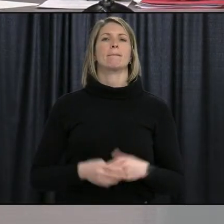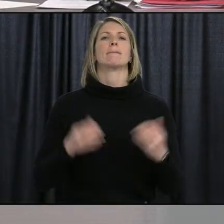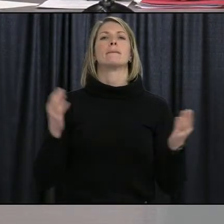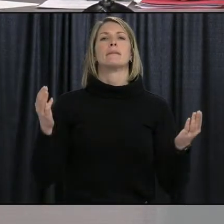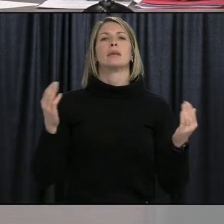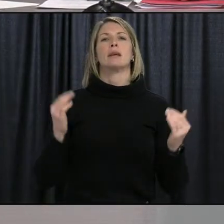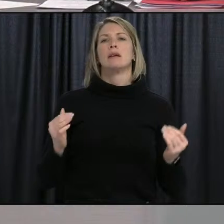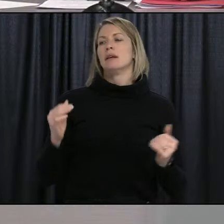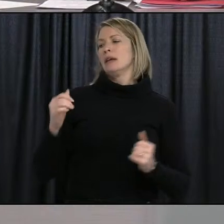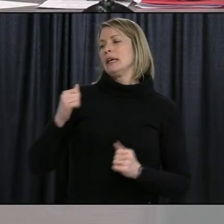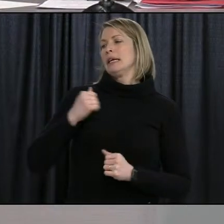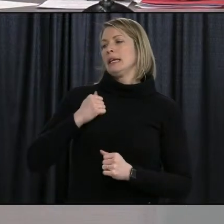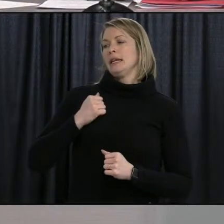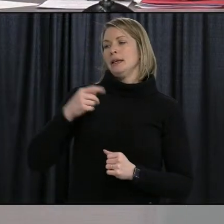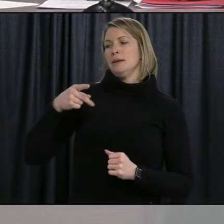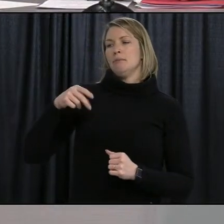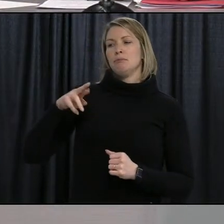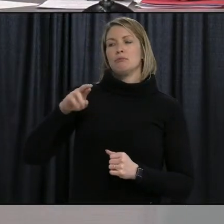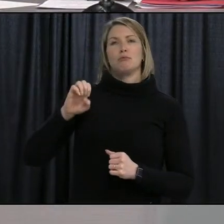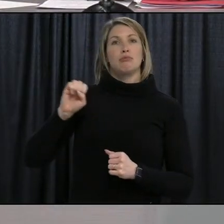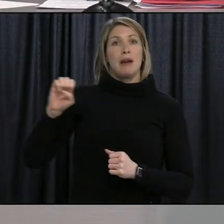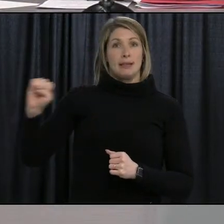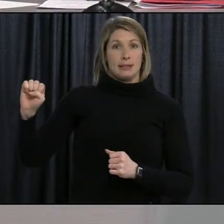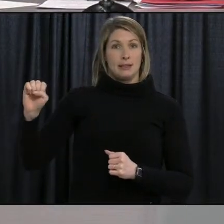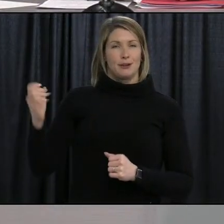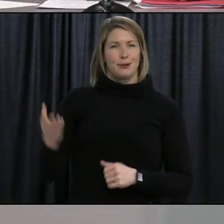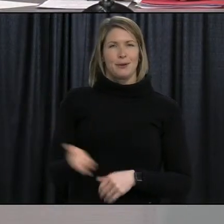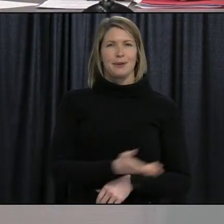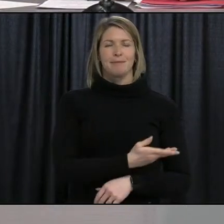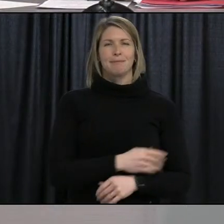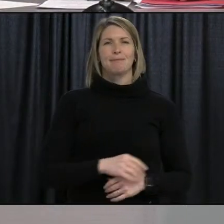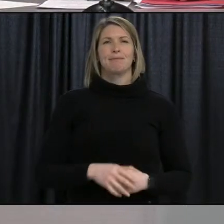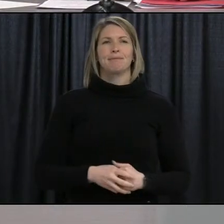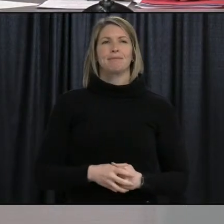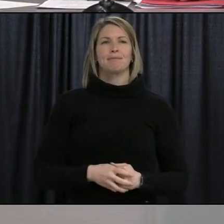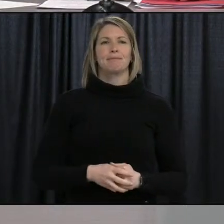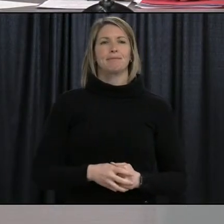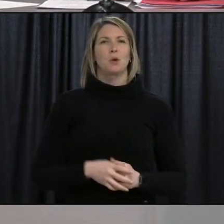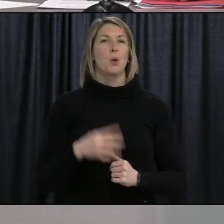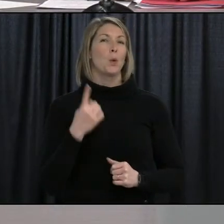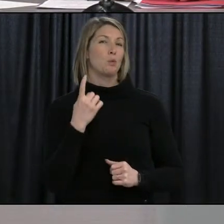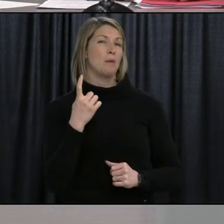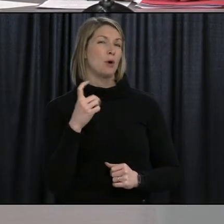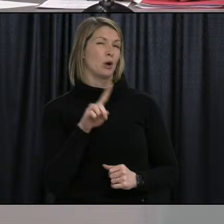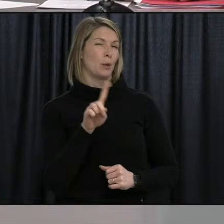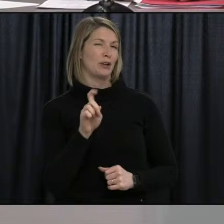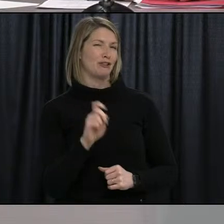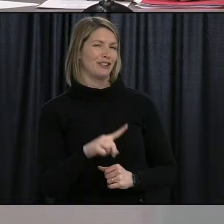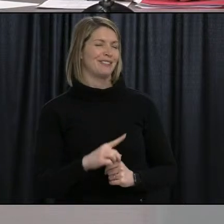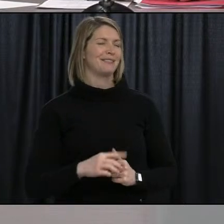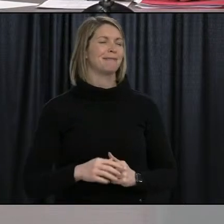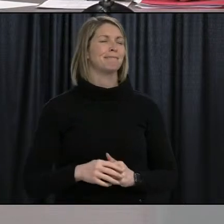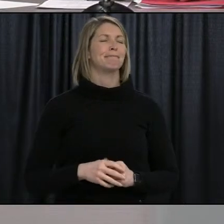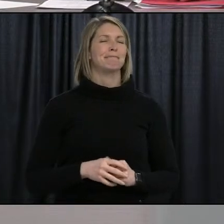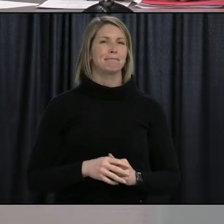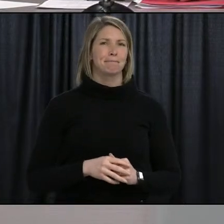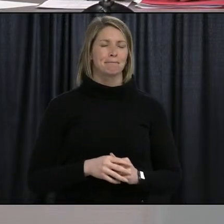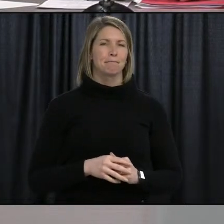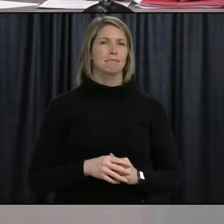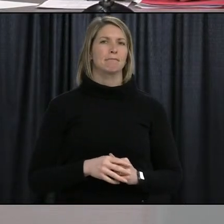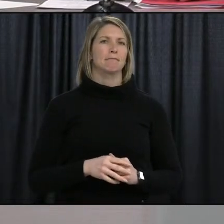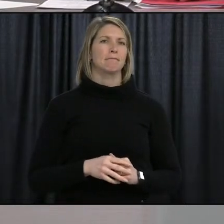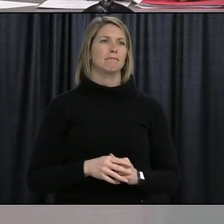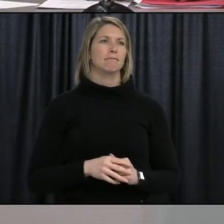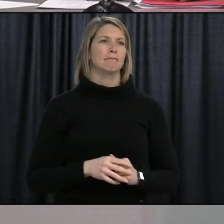Canadian Press. Please go ahead. Hi. Yes, I just had one more question that I wanted to ask. But